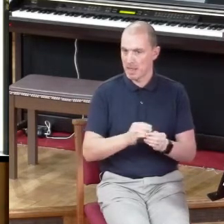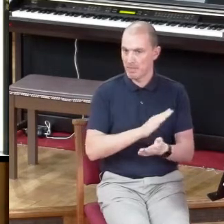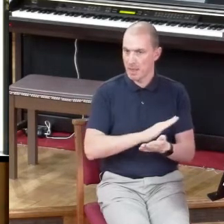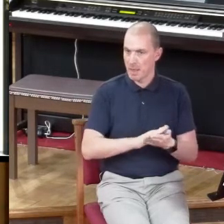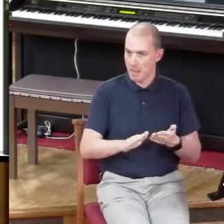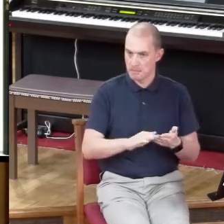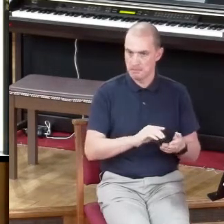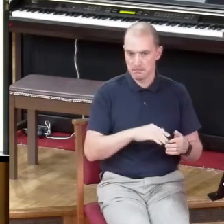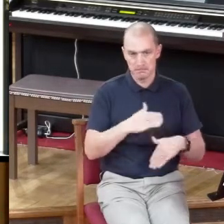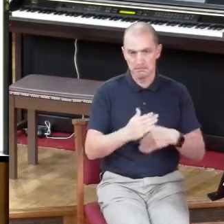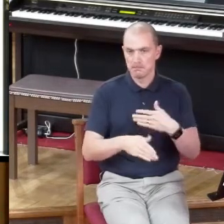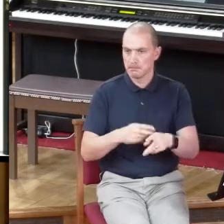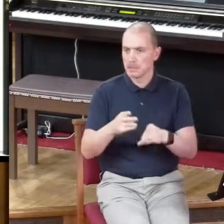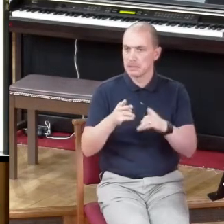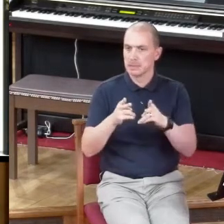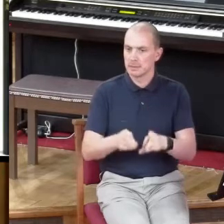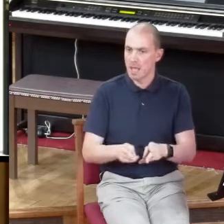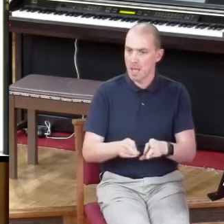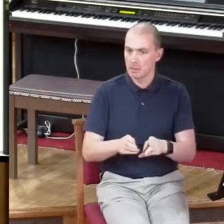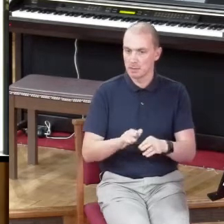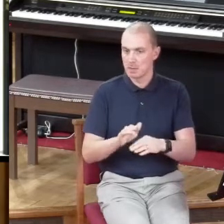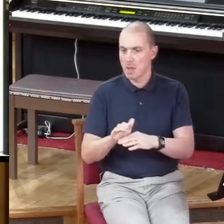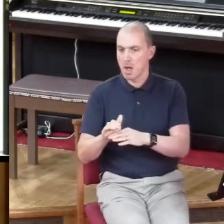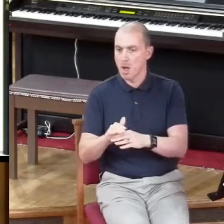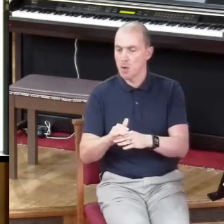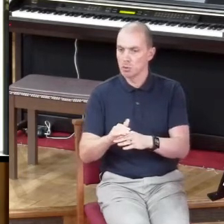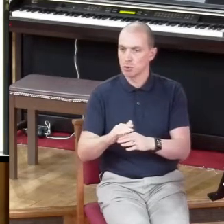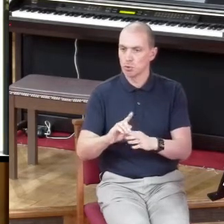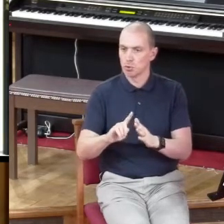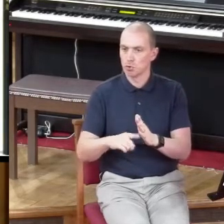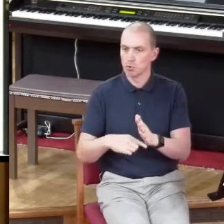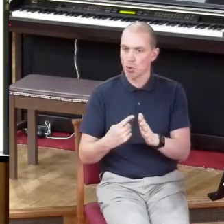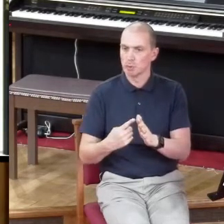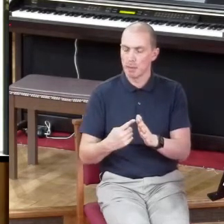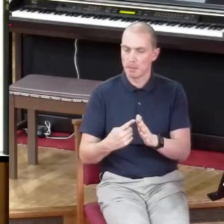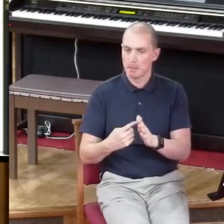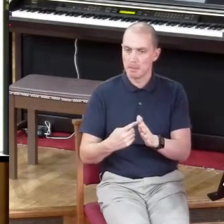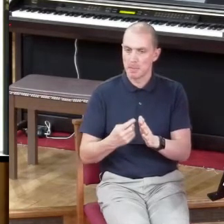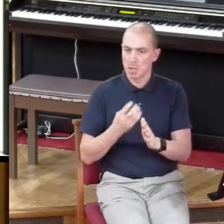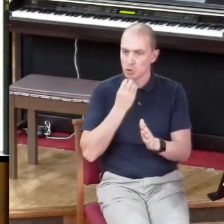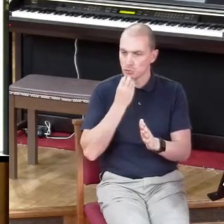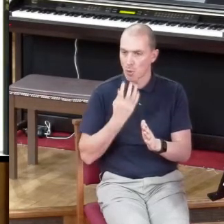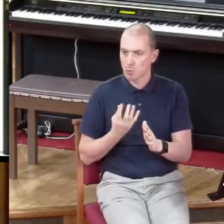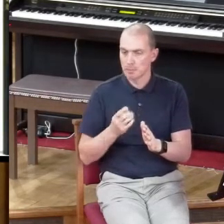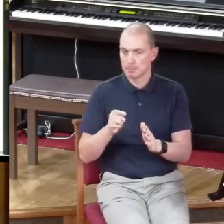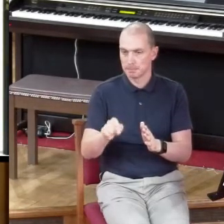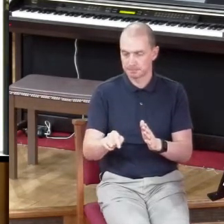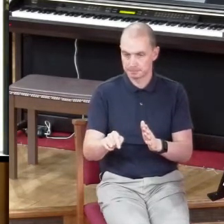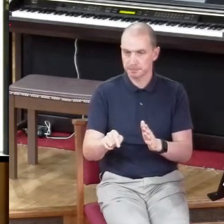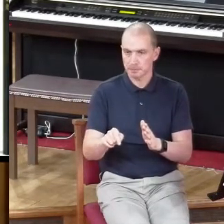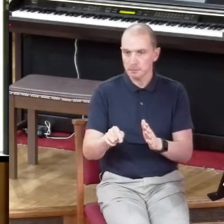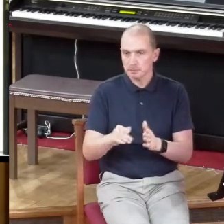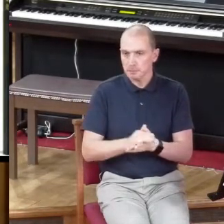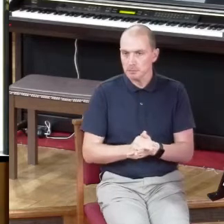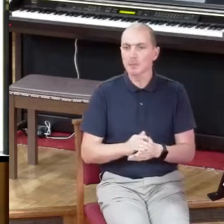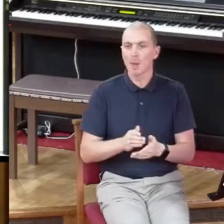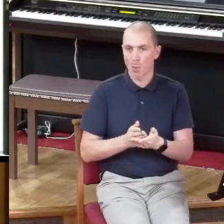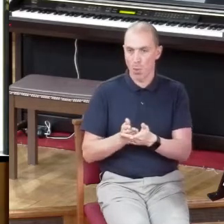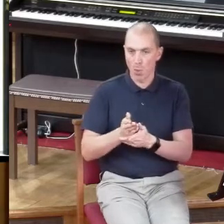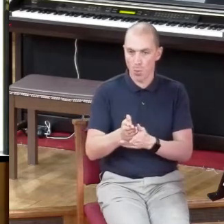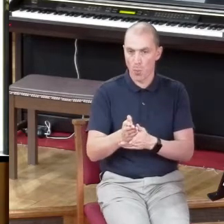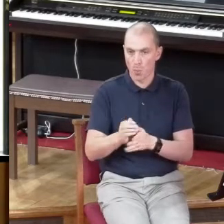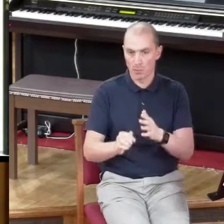particular time outside Jerusalem. And by his death, he drew the sting of death. And by his resurrection, he brought